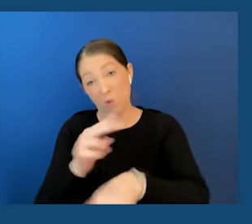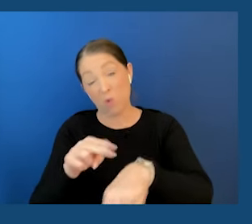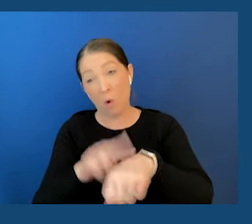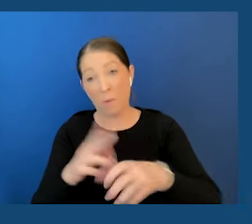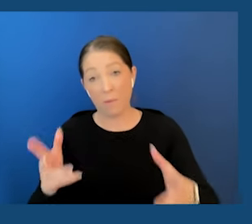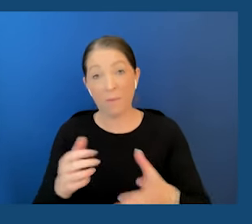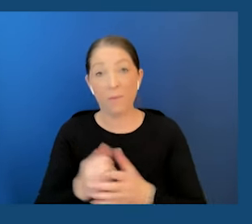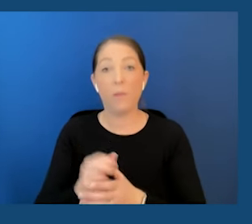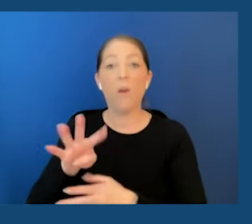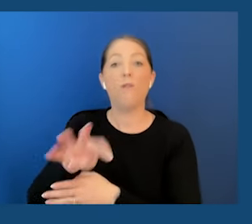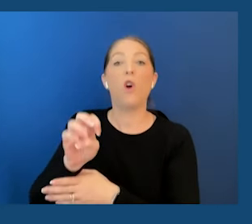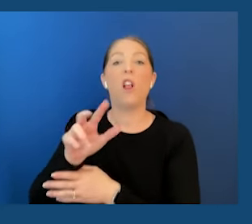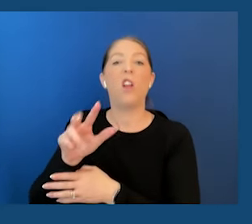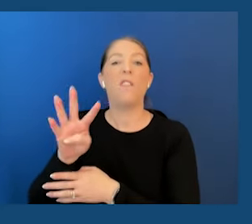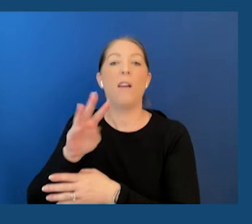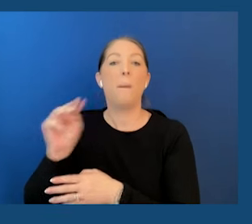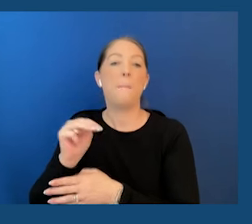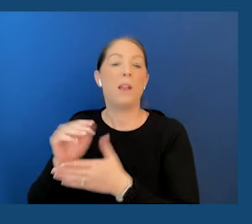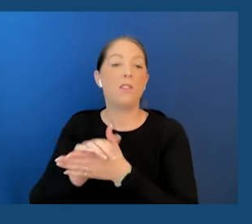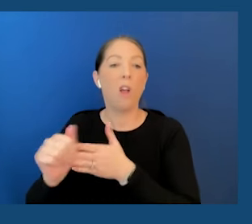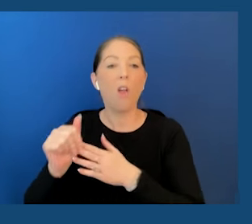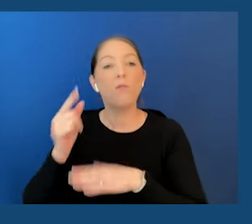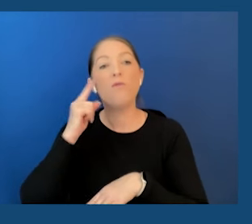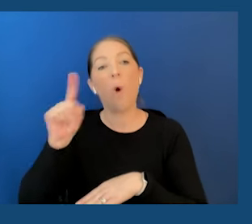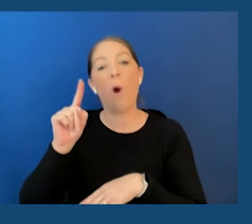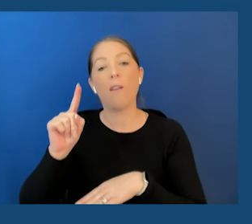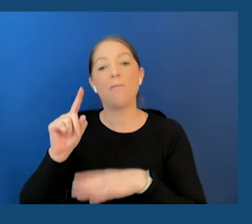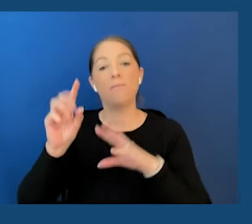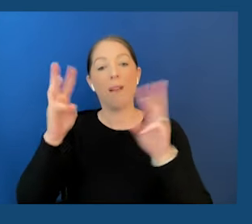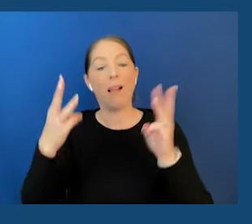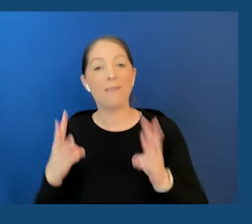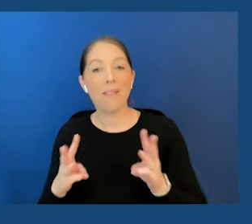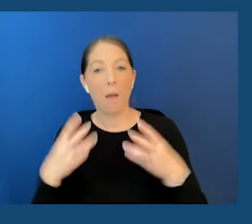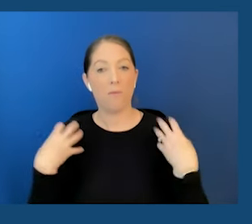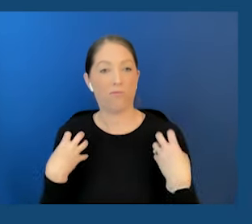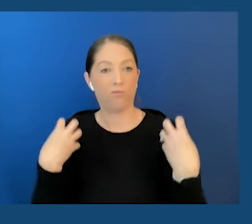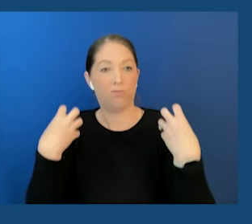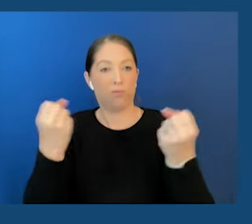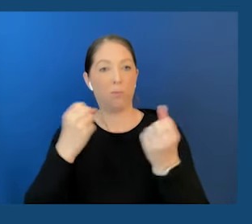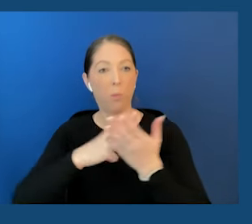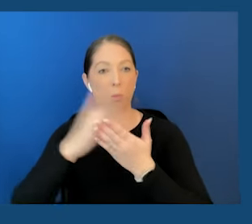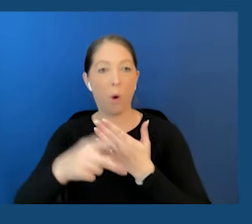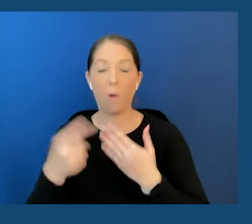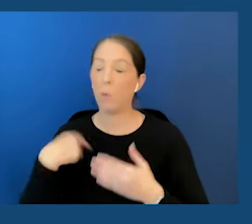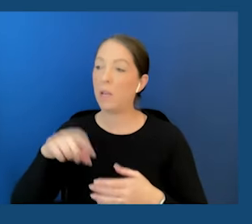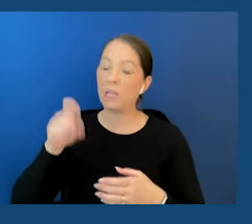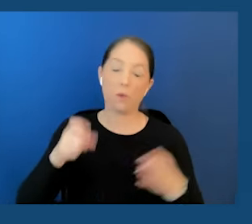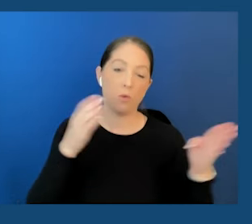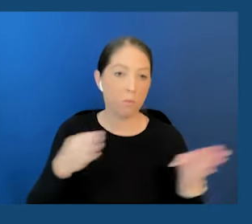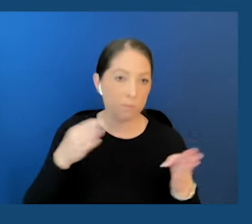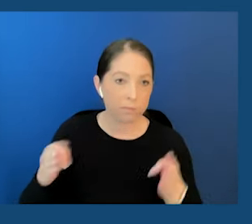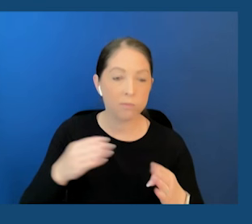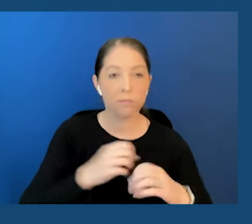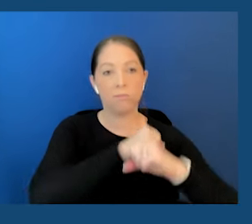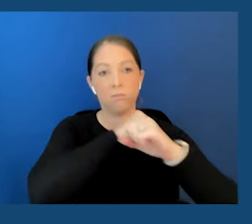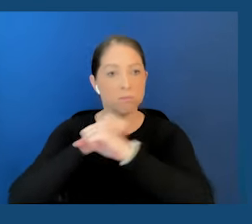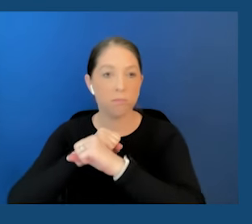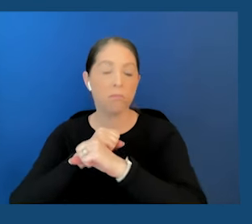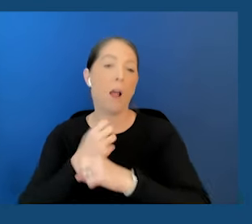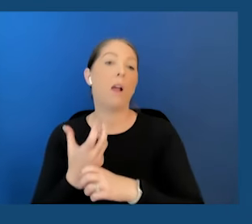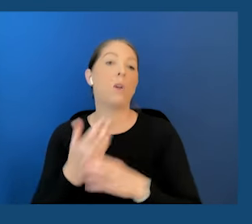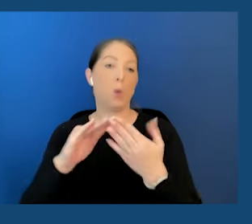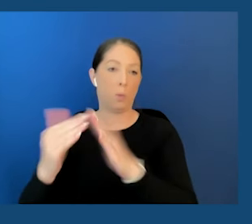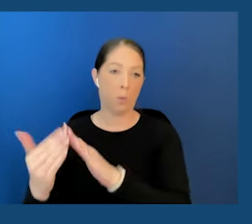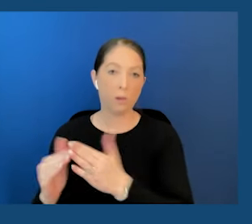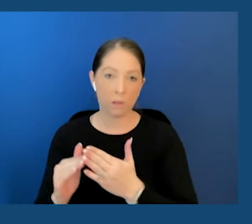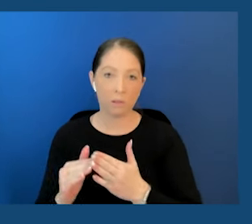critical climate and flood resiliency programs. We have to get ahead of this as best we can to defend our communities. And I want to make sure that they